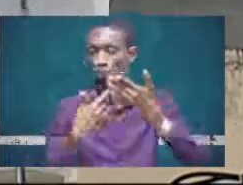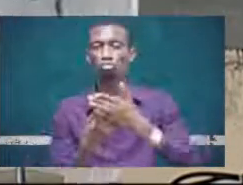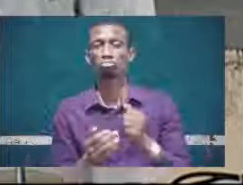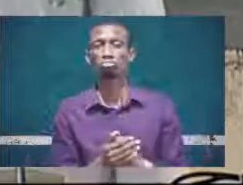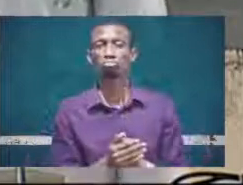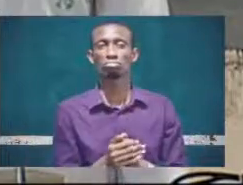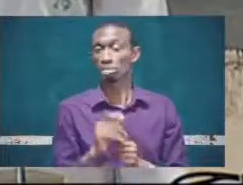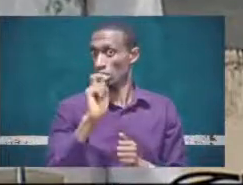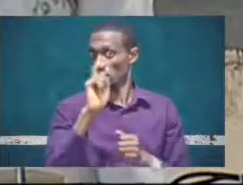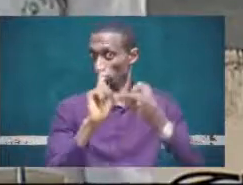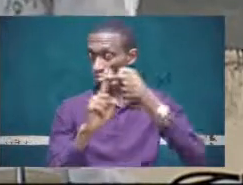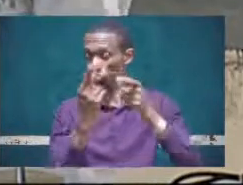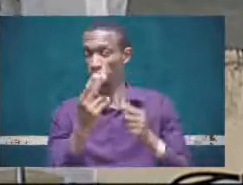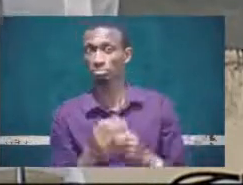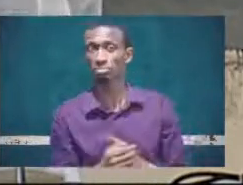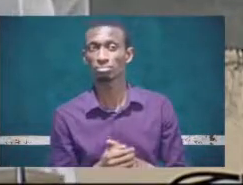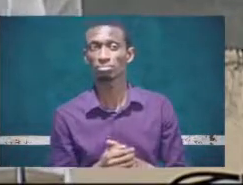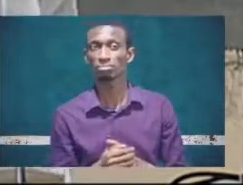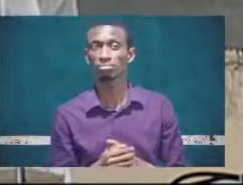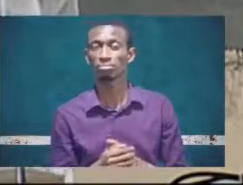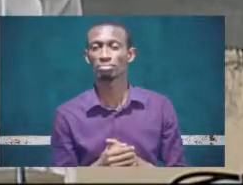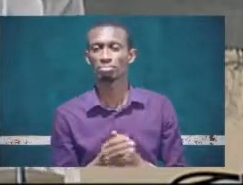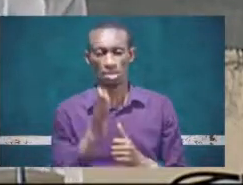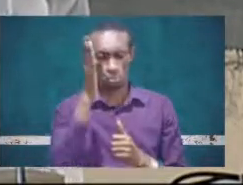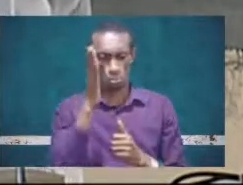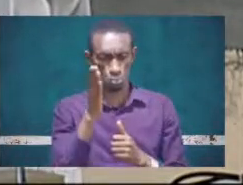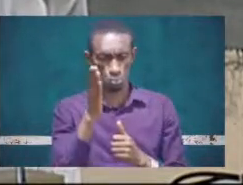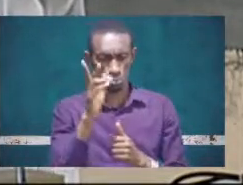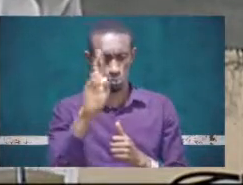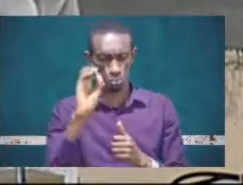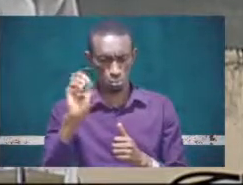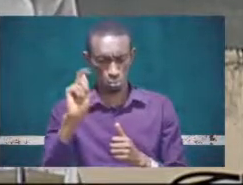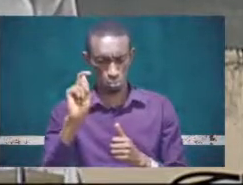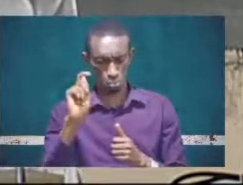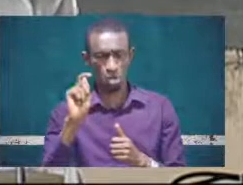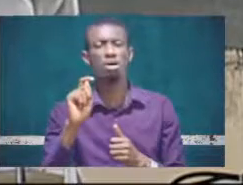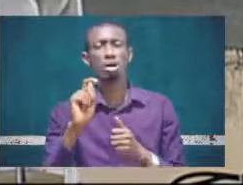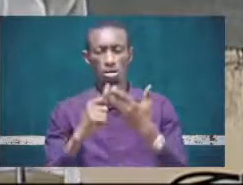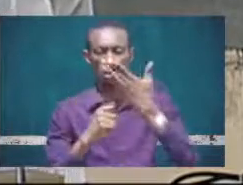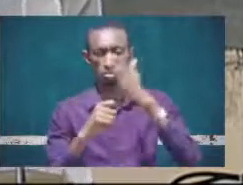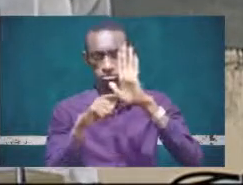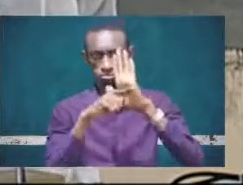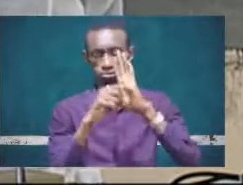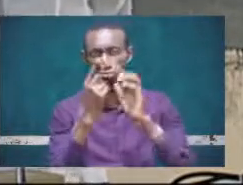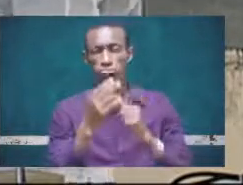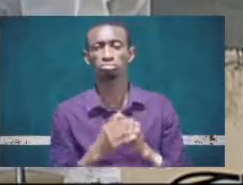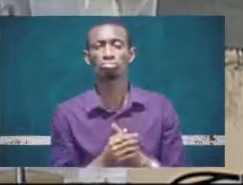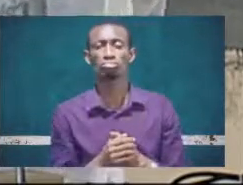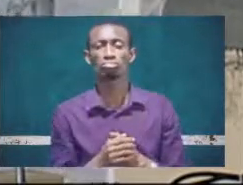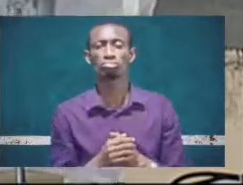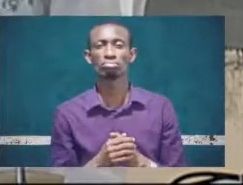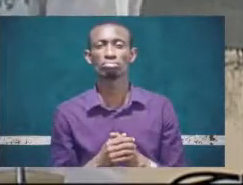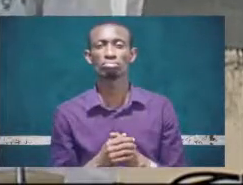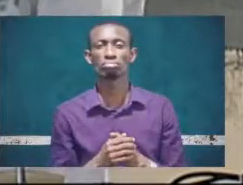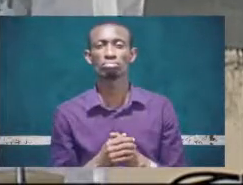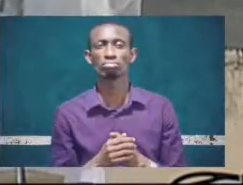For x plus 2, the root was negative 2. For any value